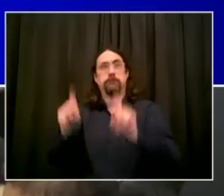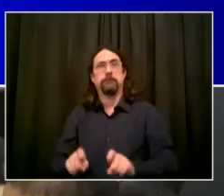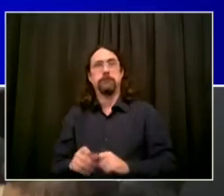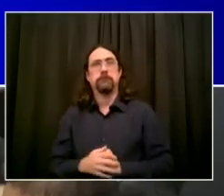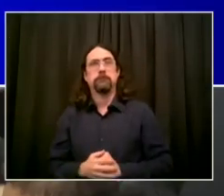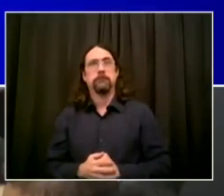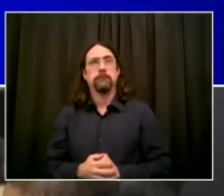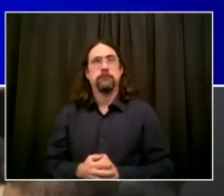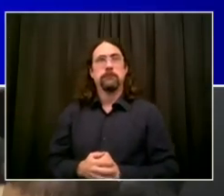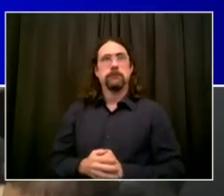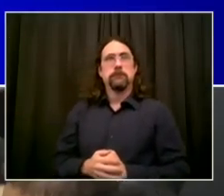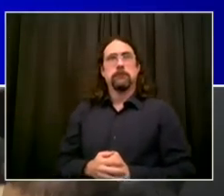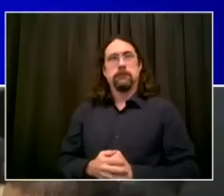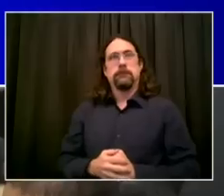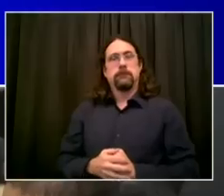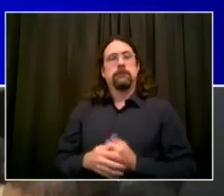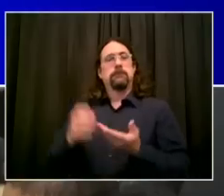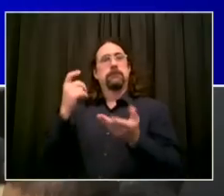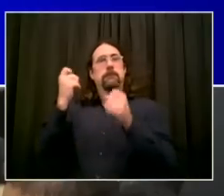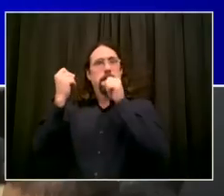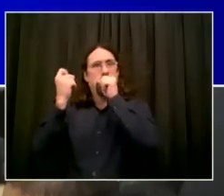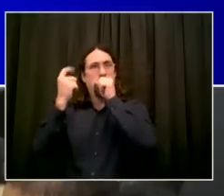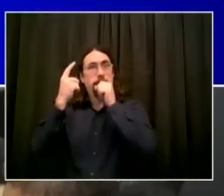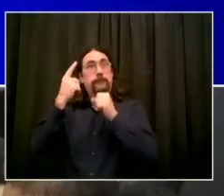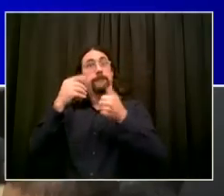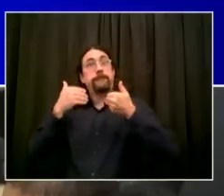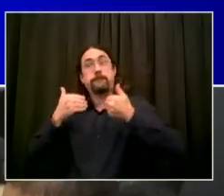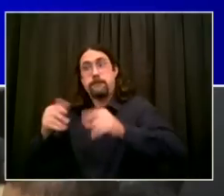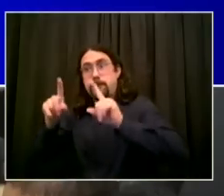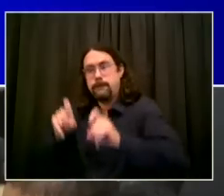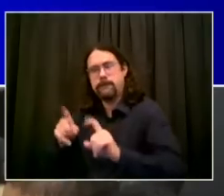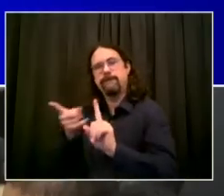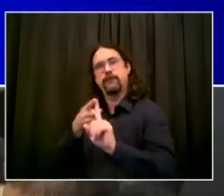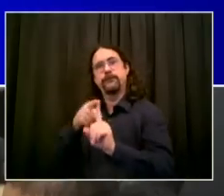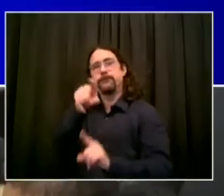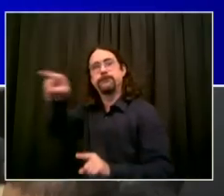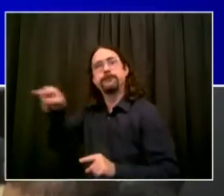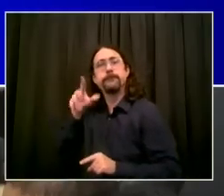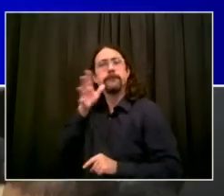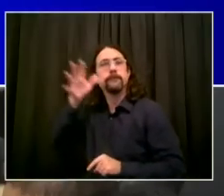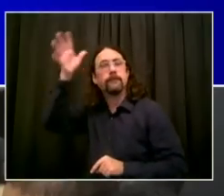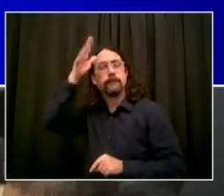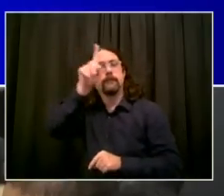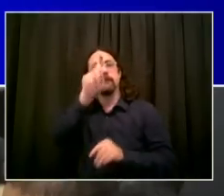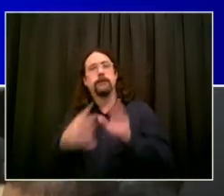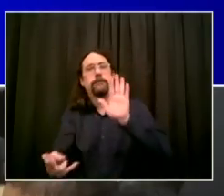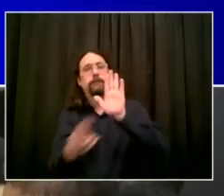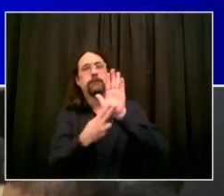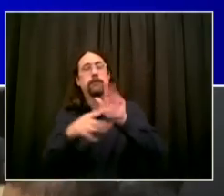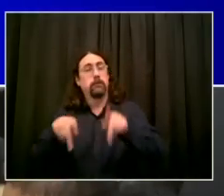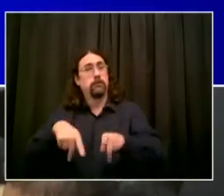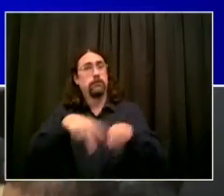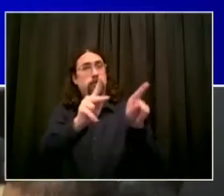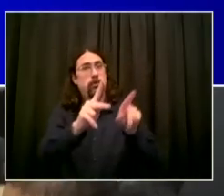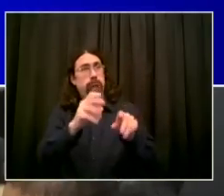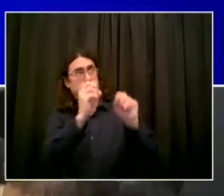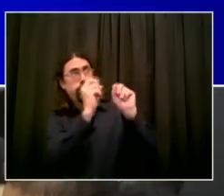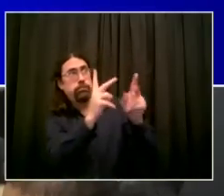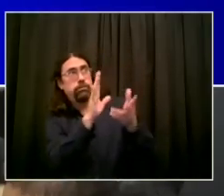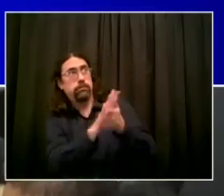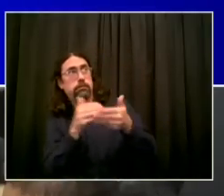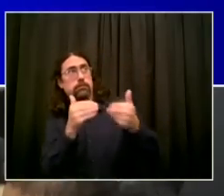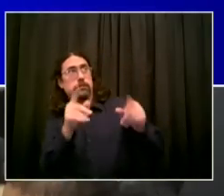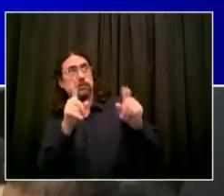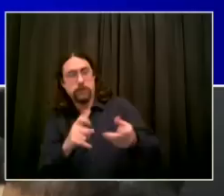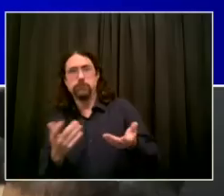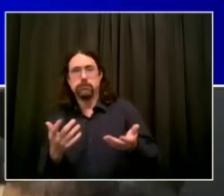saw the great video the other day, how easy it is now. These tests are very quick, very easy. They're free. They're at the schools. We're